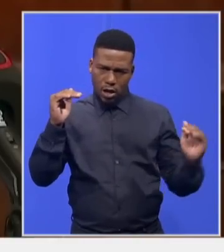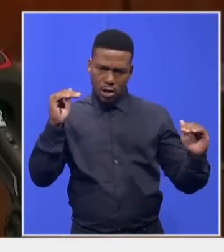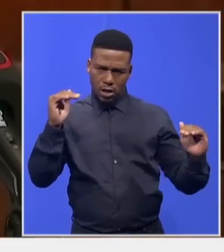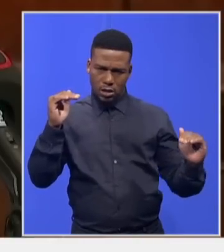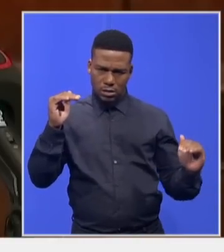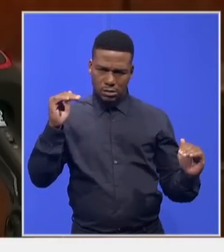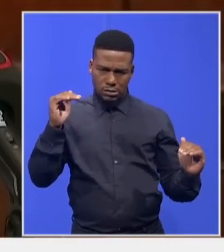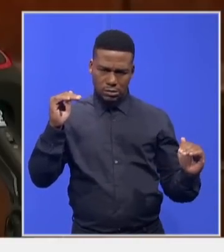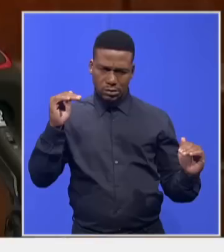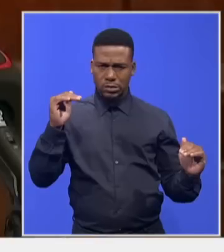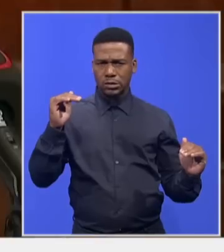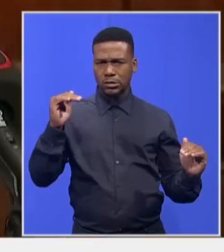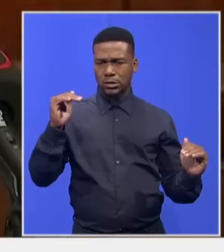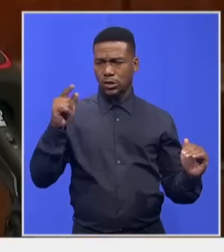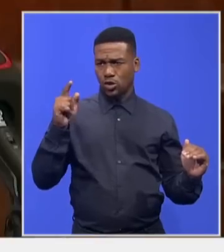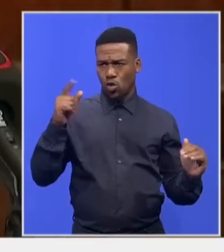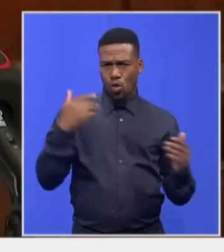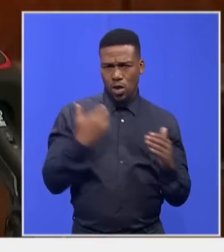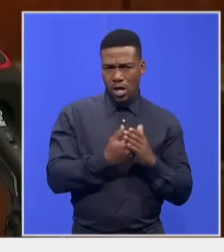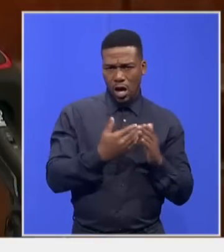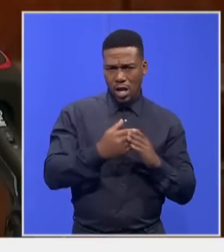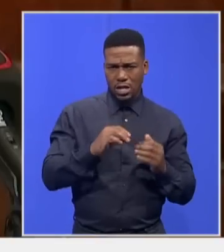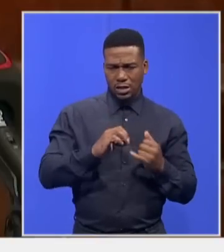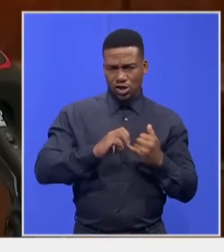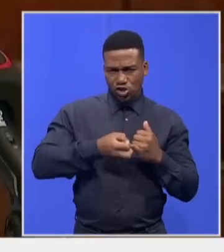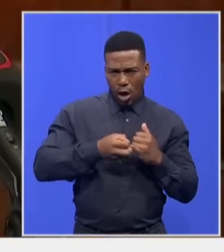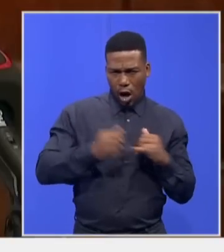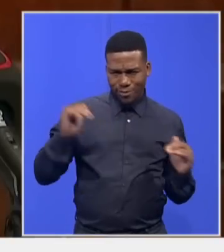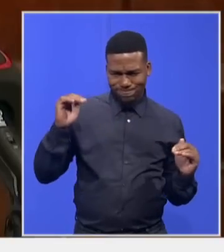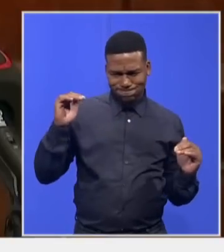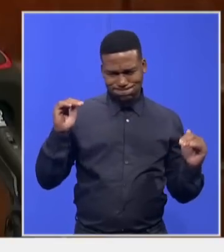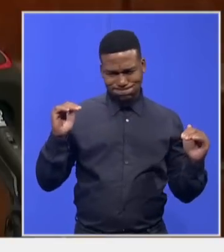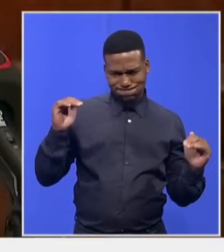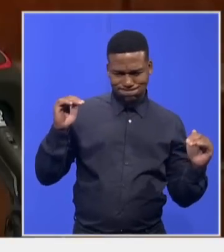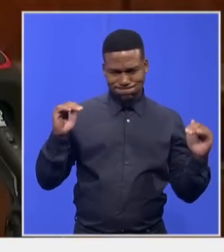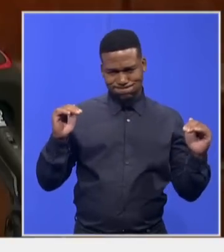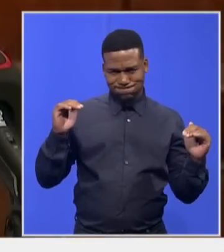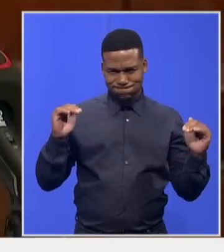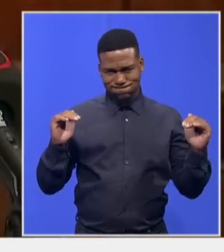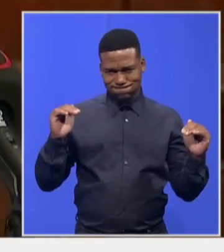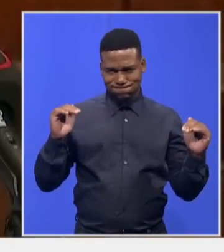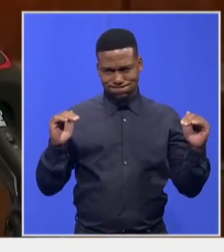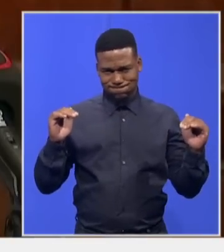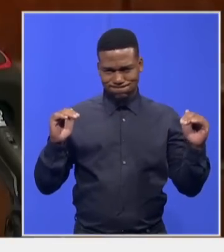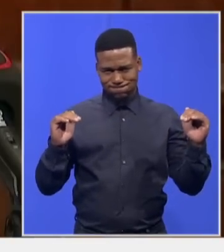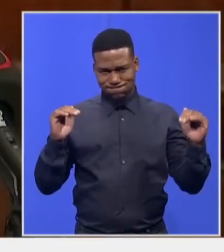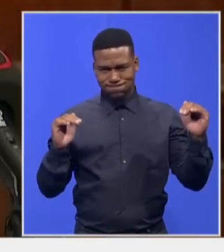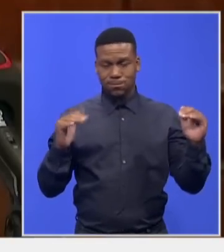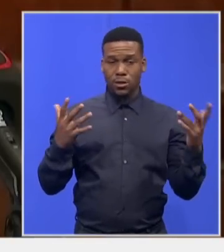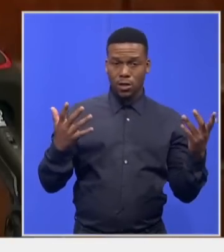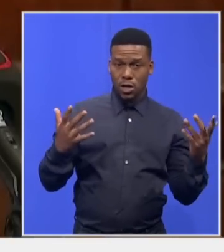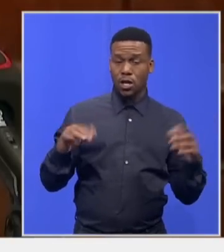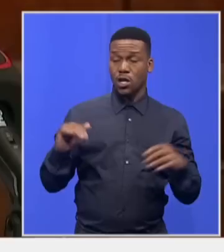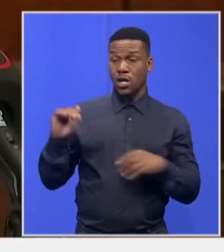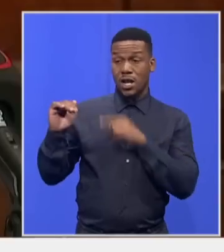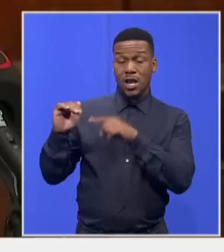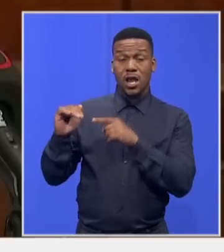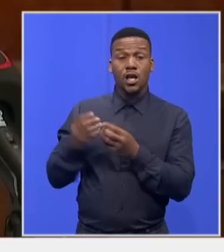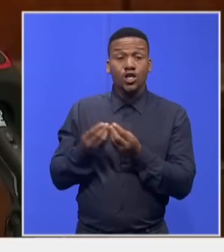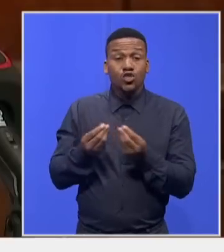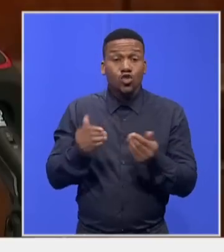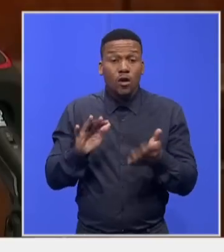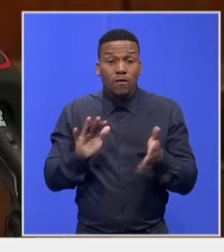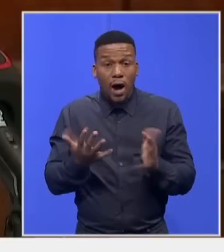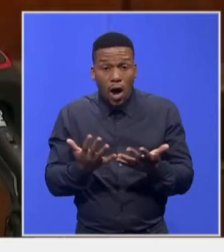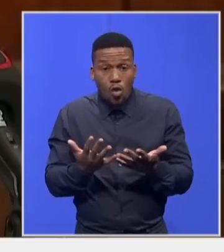50 hertz so that the system doesn't collapse. He introduces a mechanism that we commonly refer